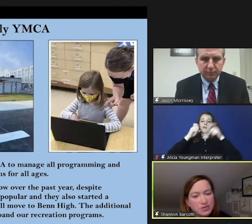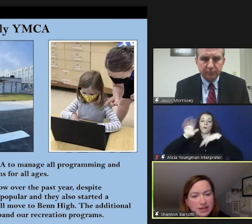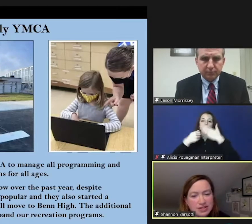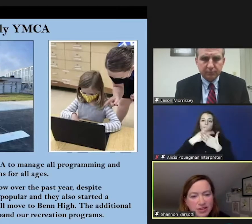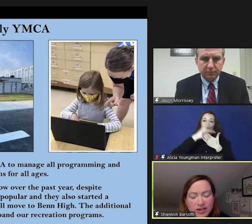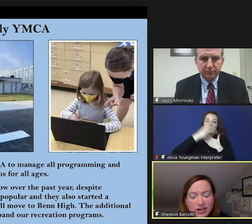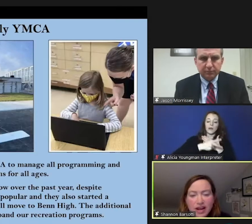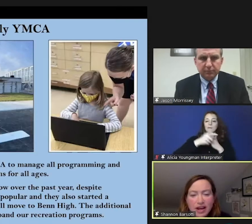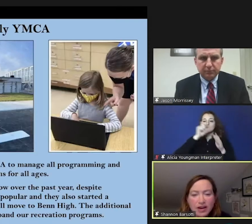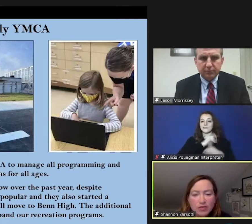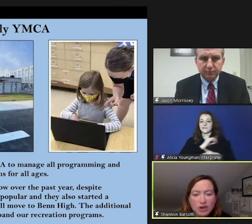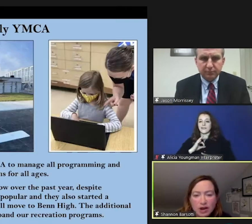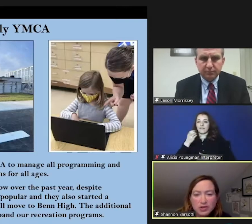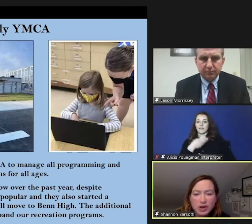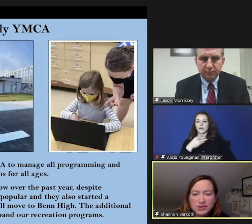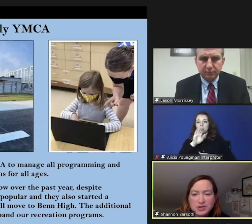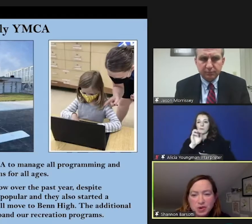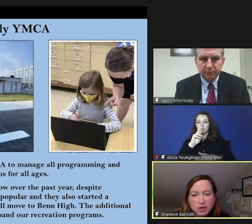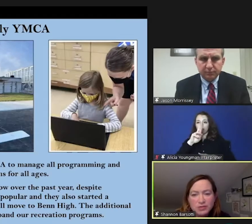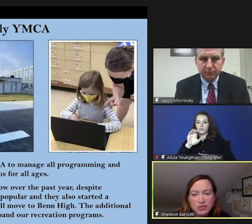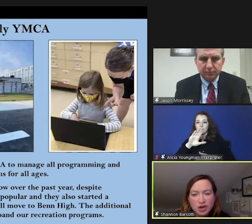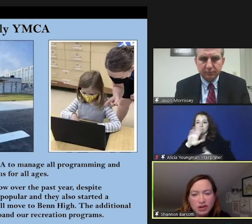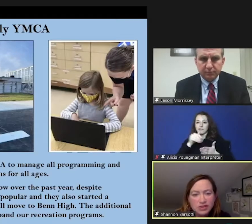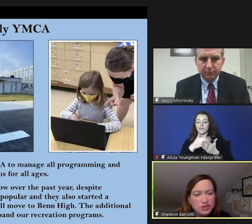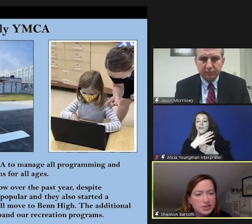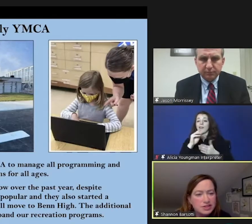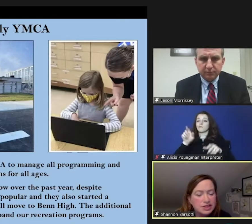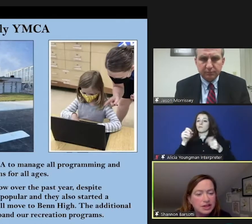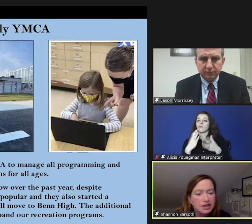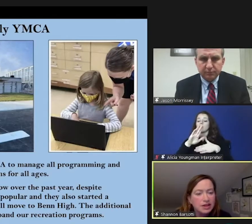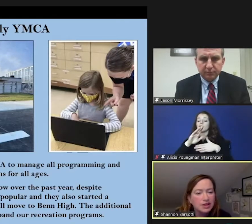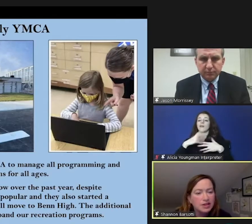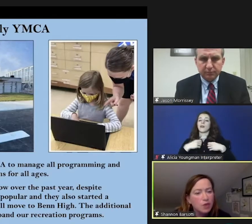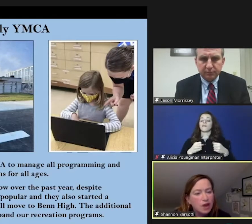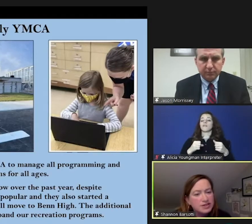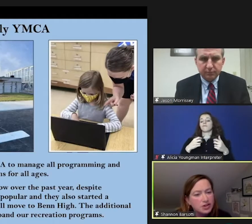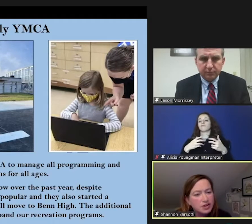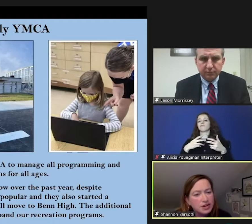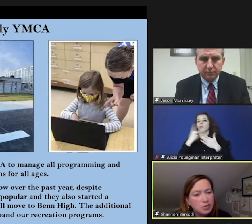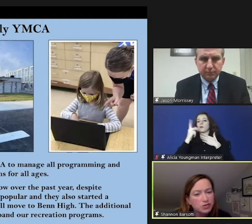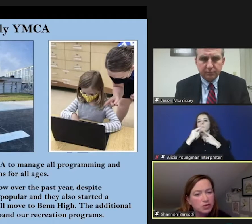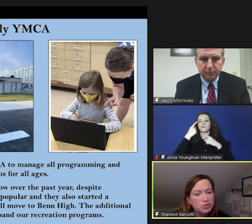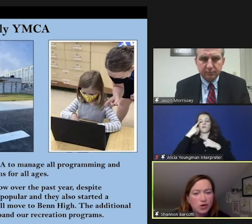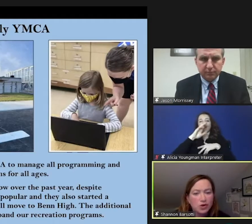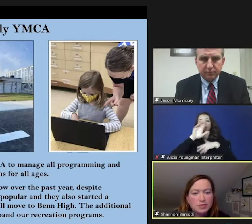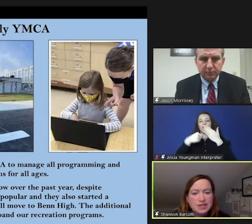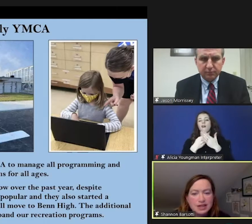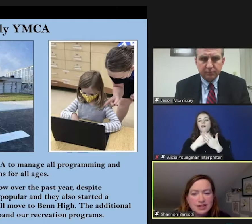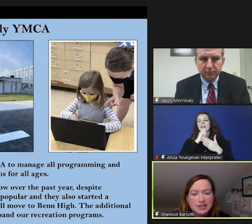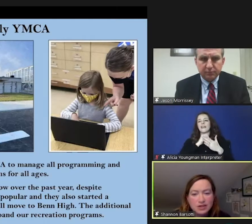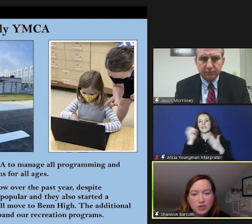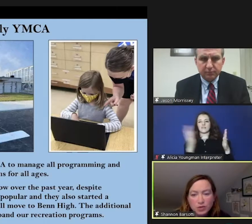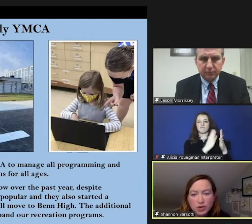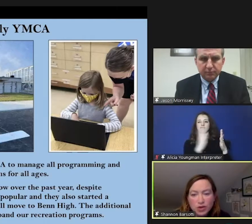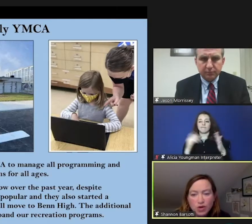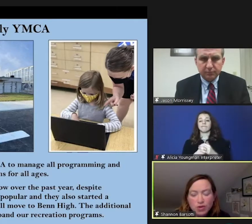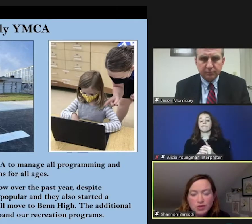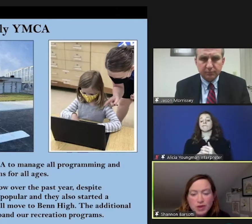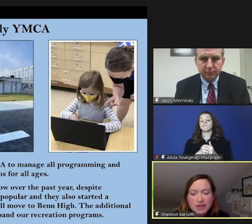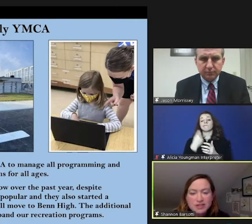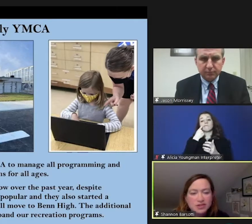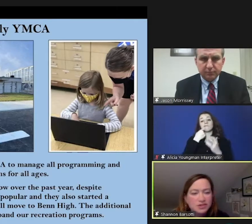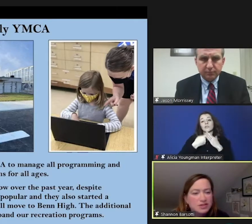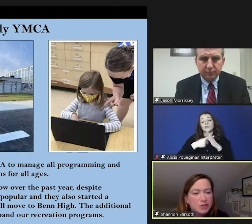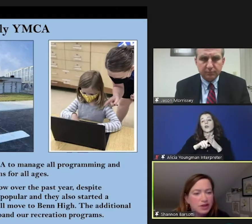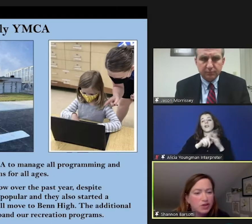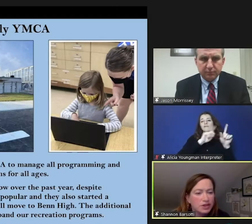at the Bennington Rec Center and offer health and wellness programs for all ages. The Y has started a number of new programs and has seen enrollment grow over